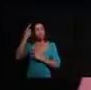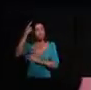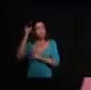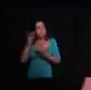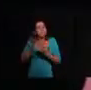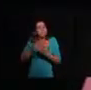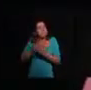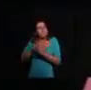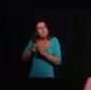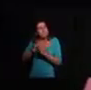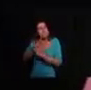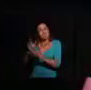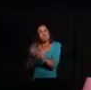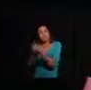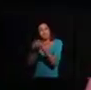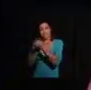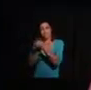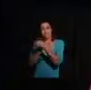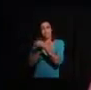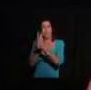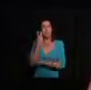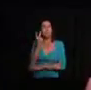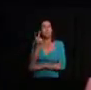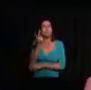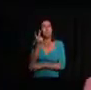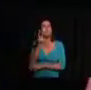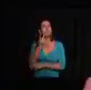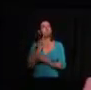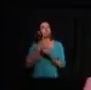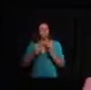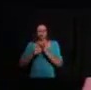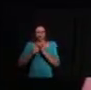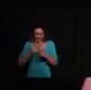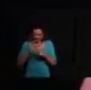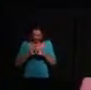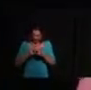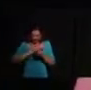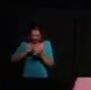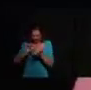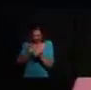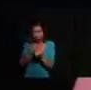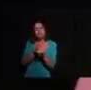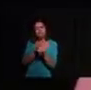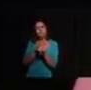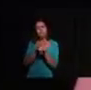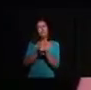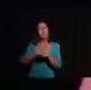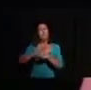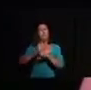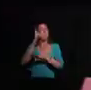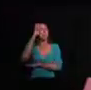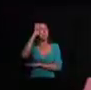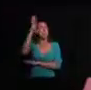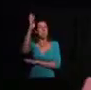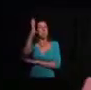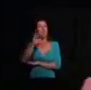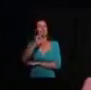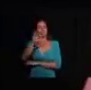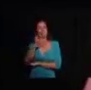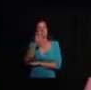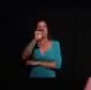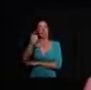we wanted a name that would reflect what we do, and we came up with Make a Change Canada. And then also within the last year, we've become